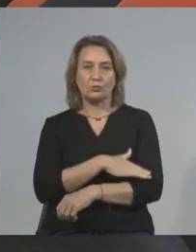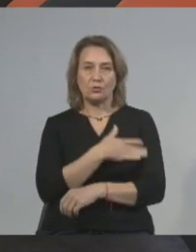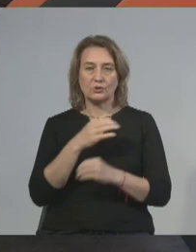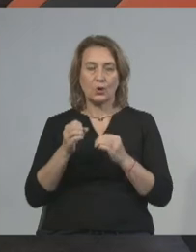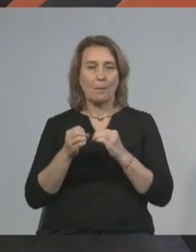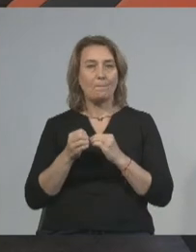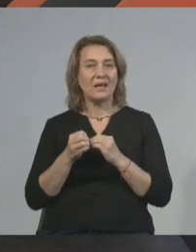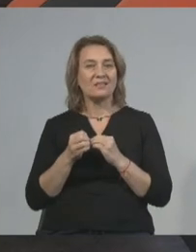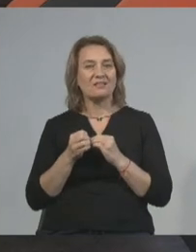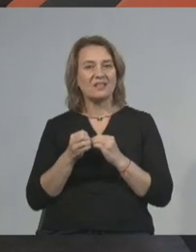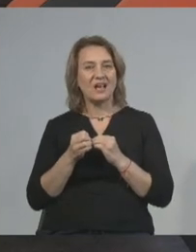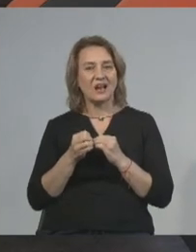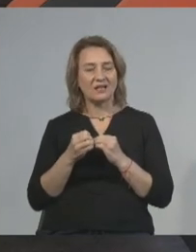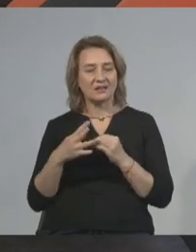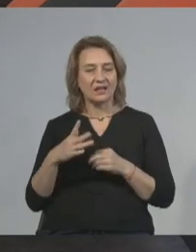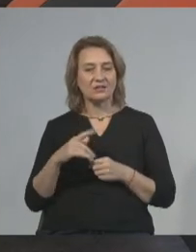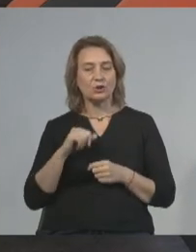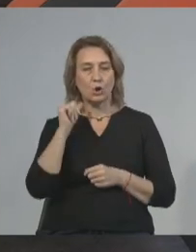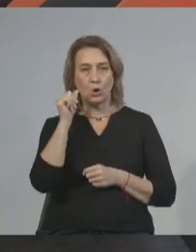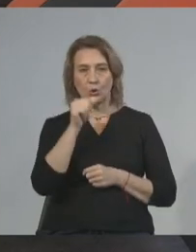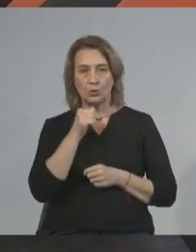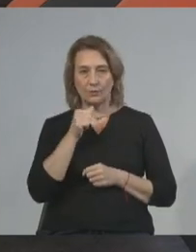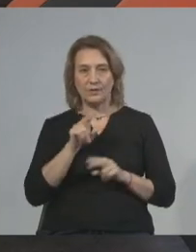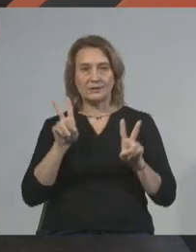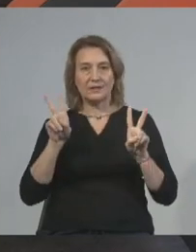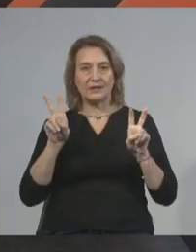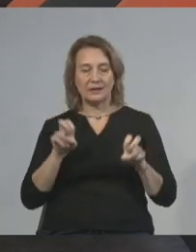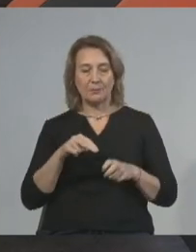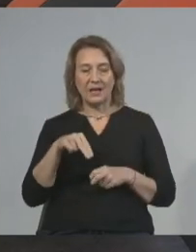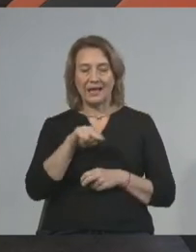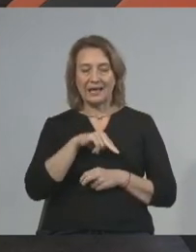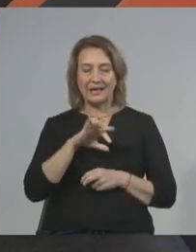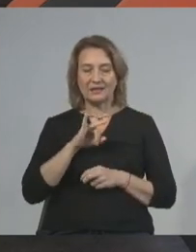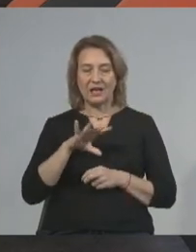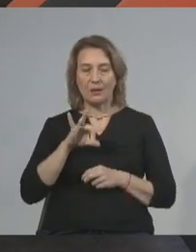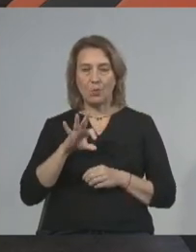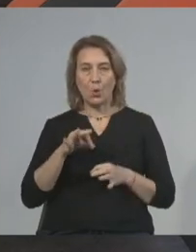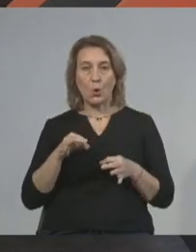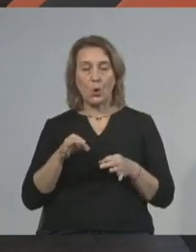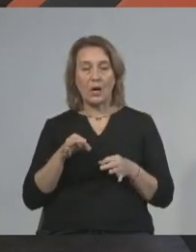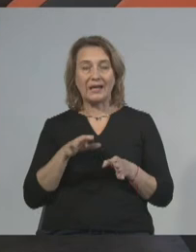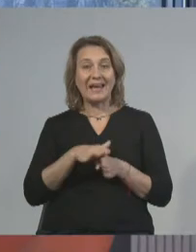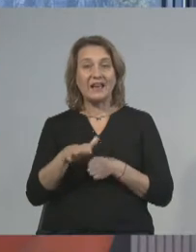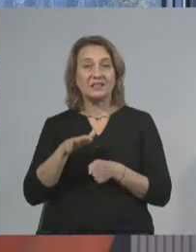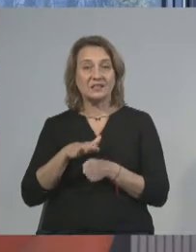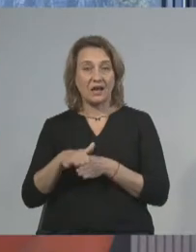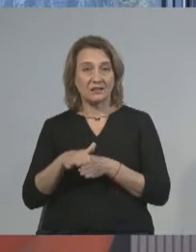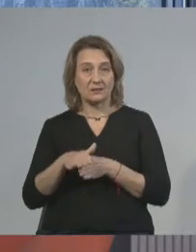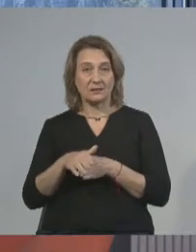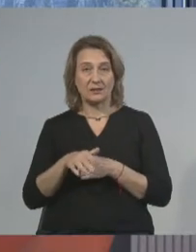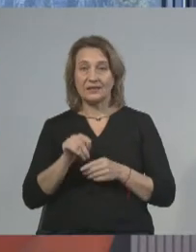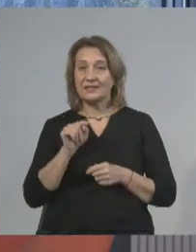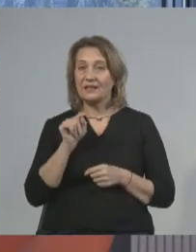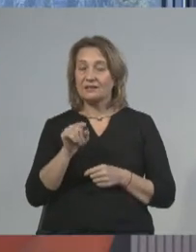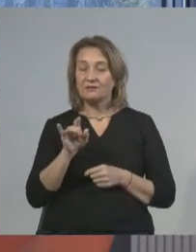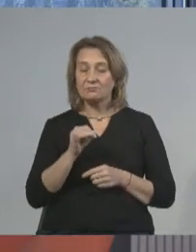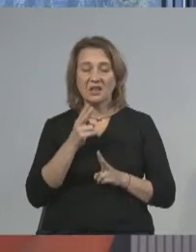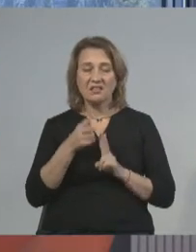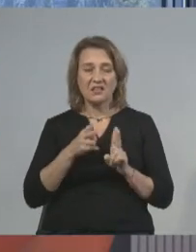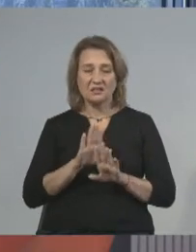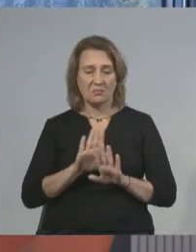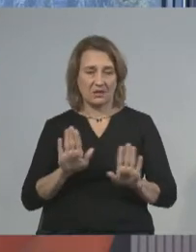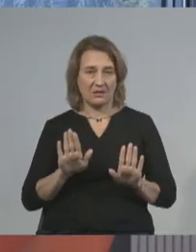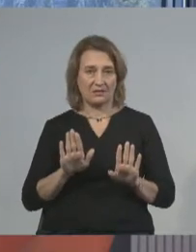countries and you know that demoralization like campaign for example or operation